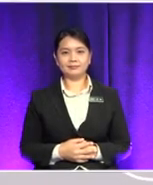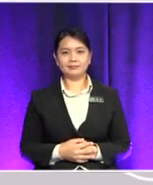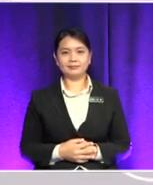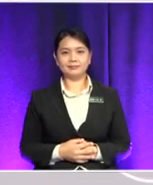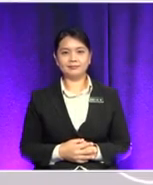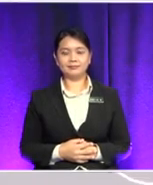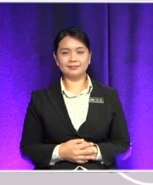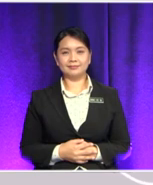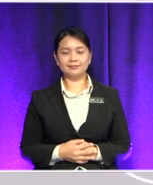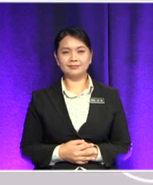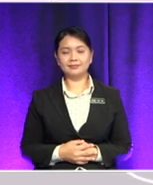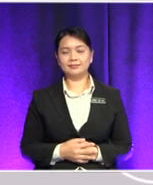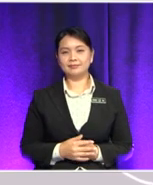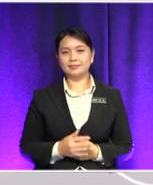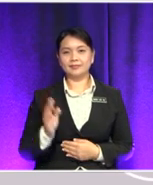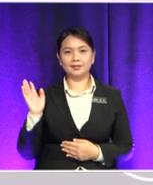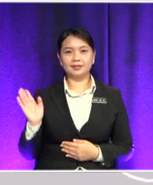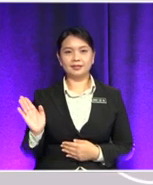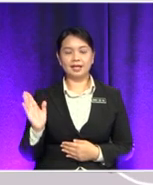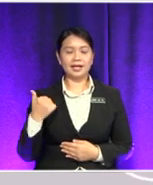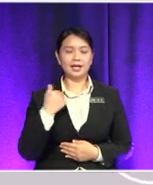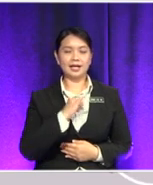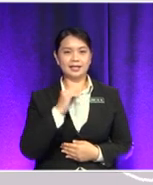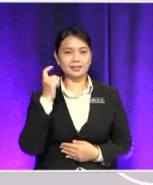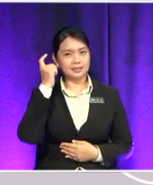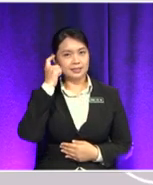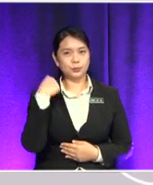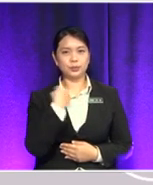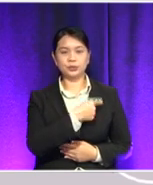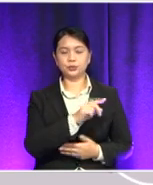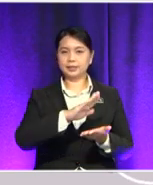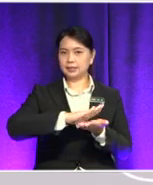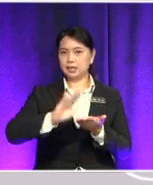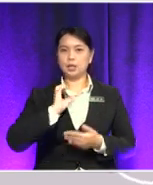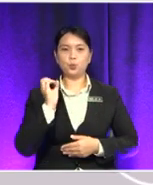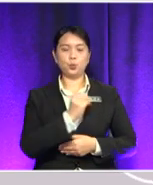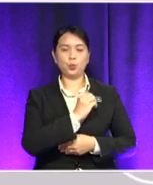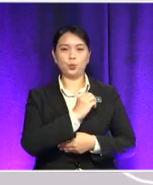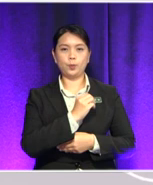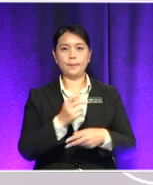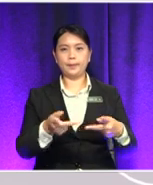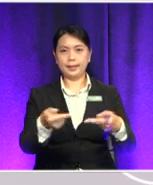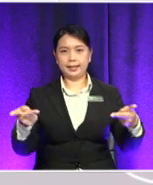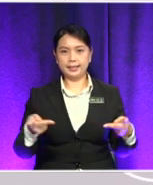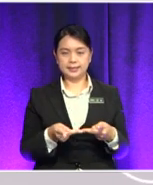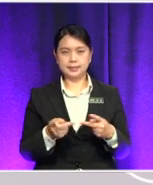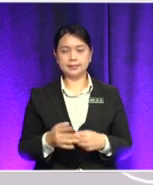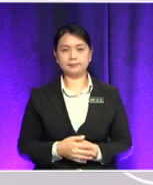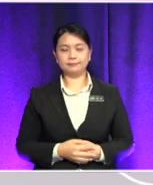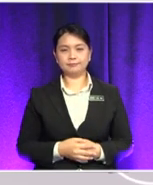Okay, Adia. I think we should clean up our place and ask our friends to do